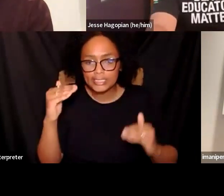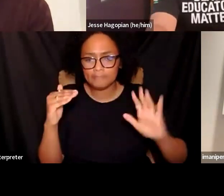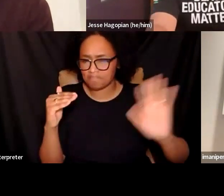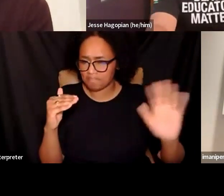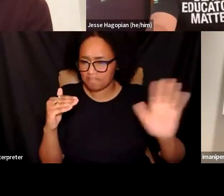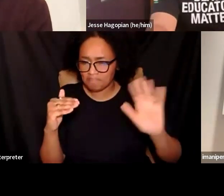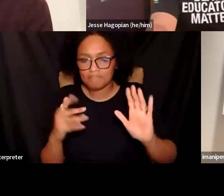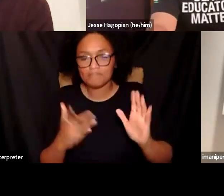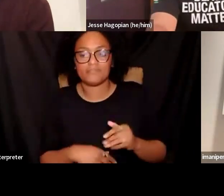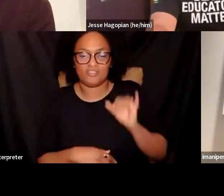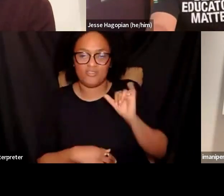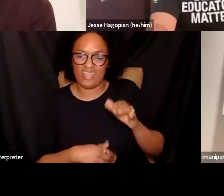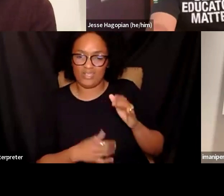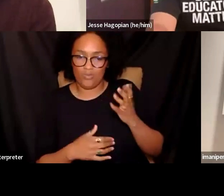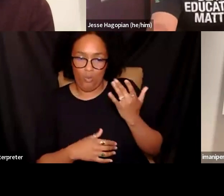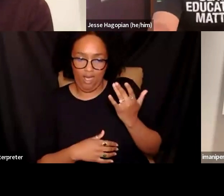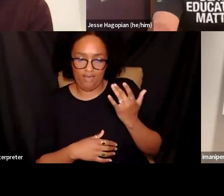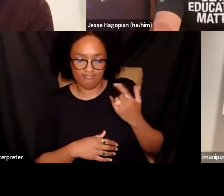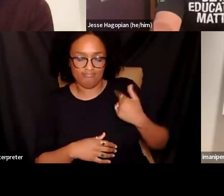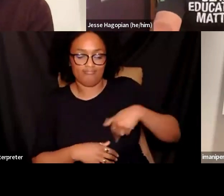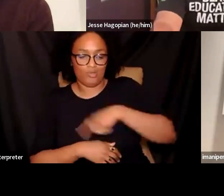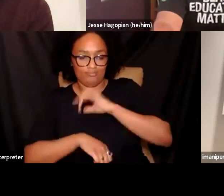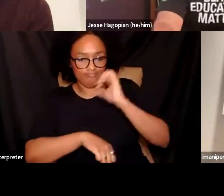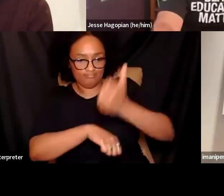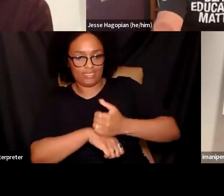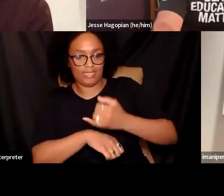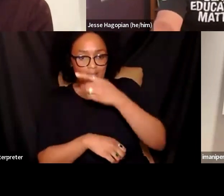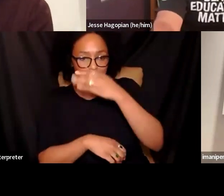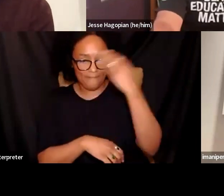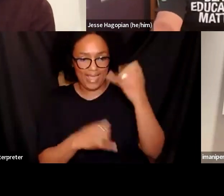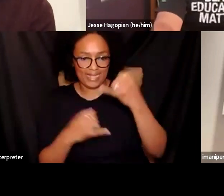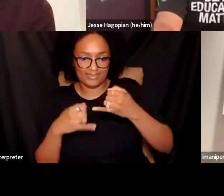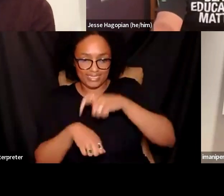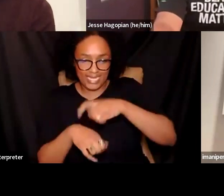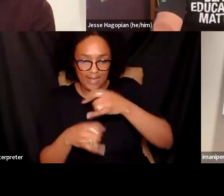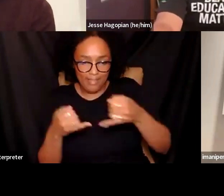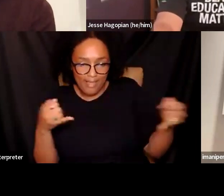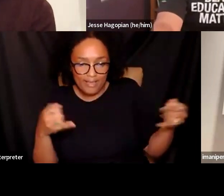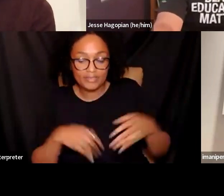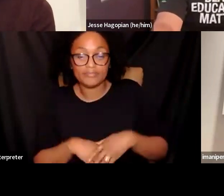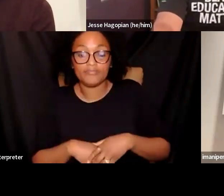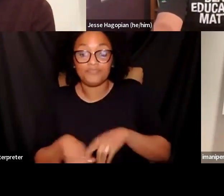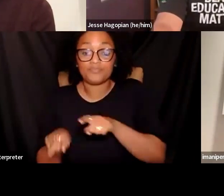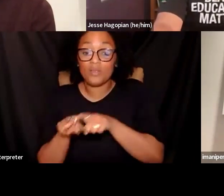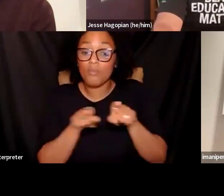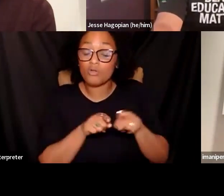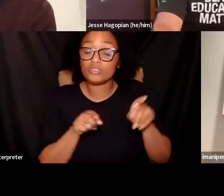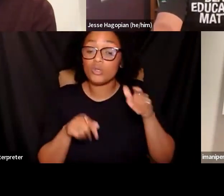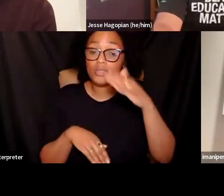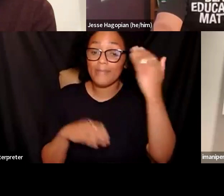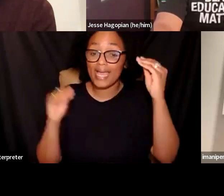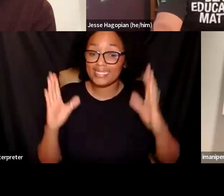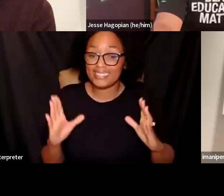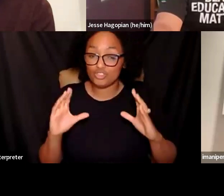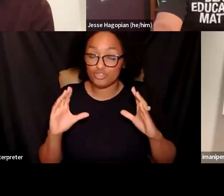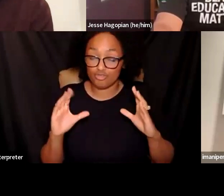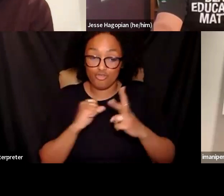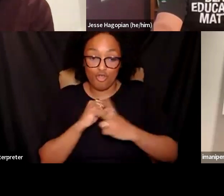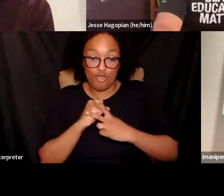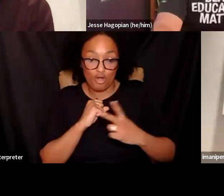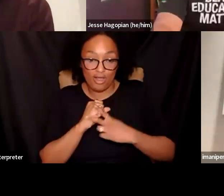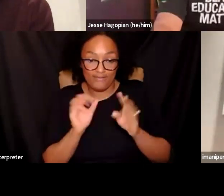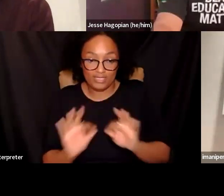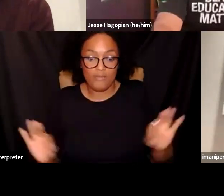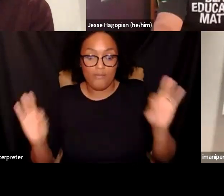is there. And we also figured and that's something that's become useful not only for teaching and using the Black Teacher Archive in the context of,